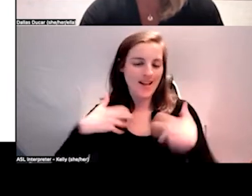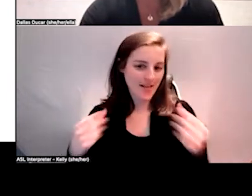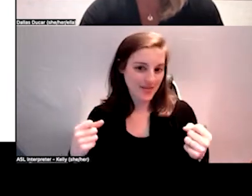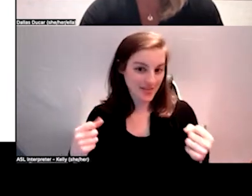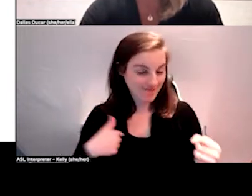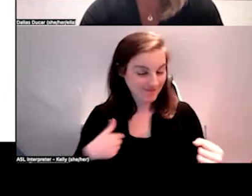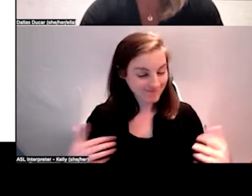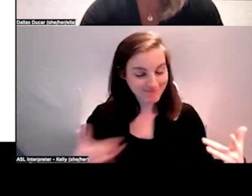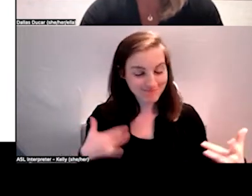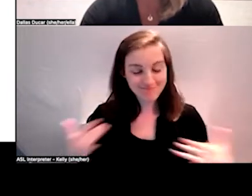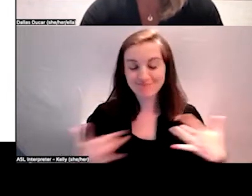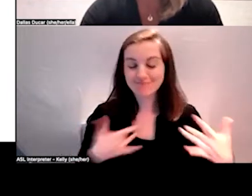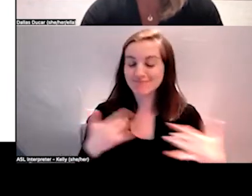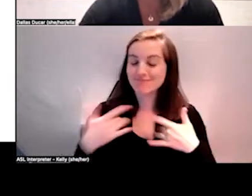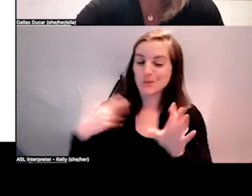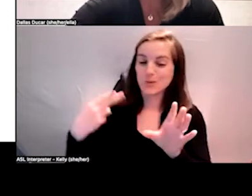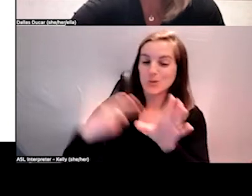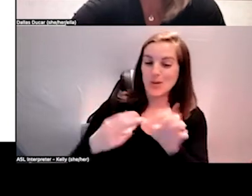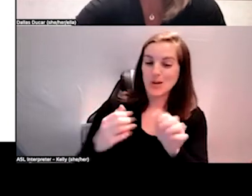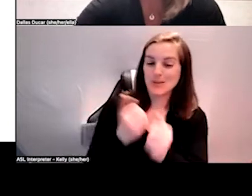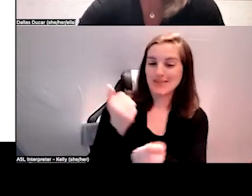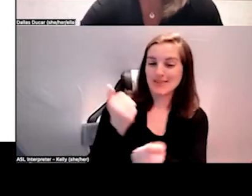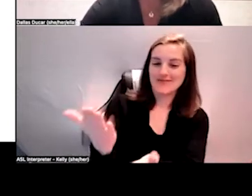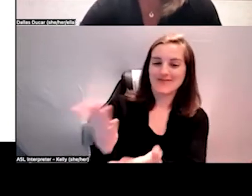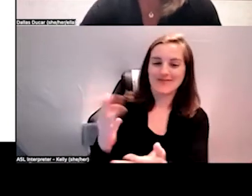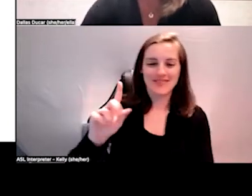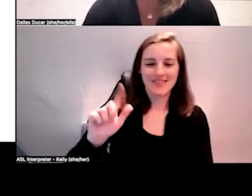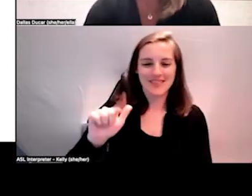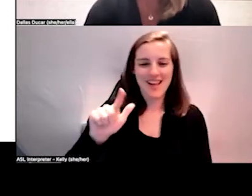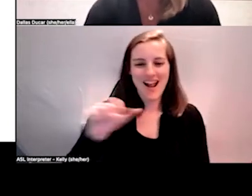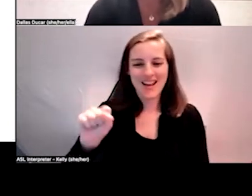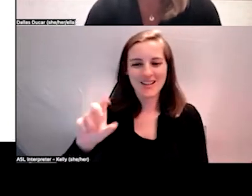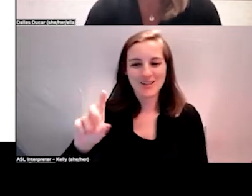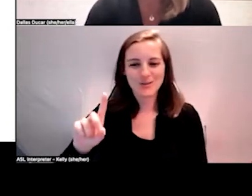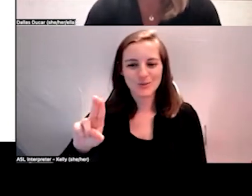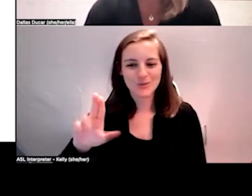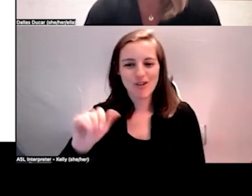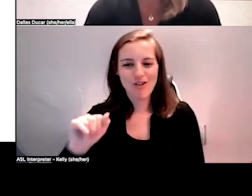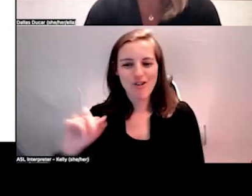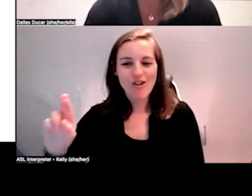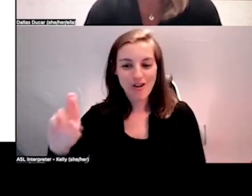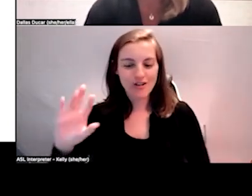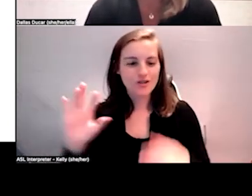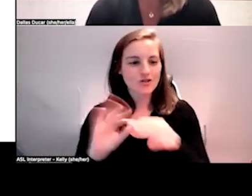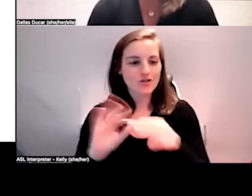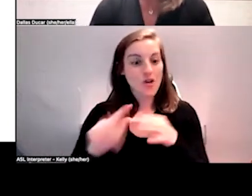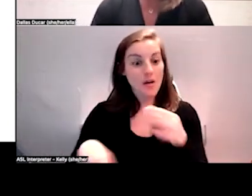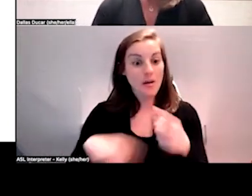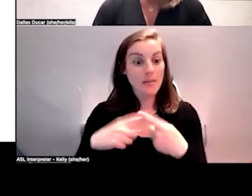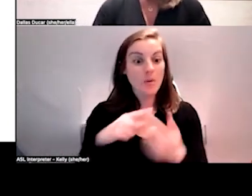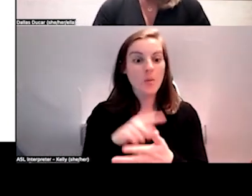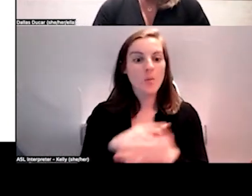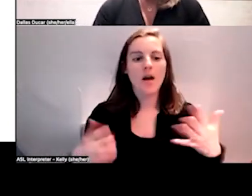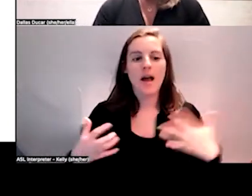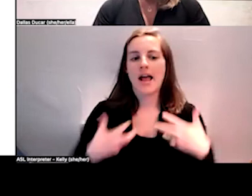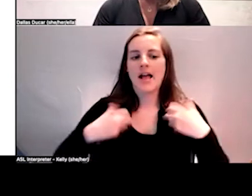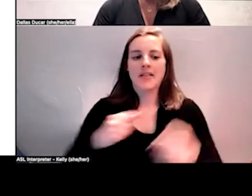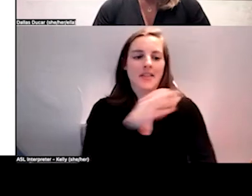excited to be joined here today by Dallas Duker to talk about what a healthy clinical visit looks like.